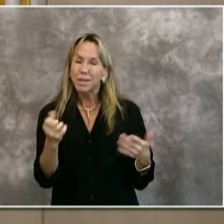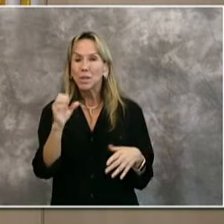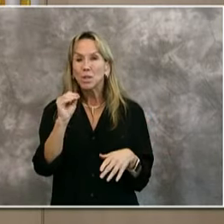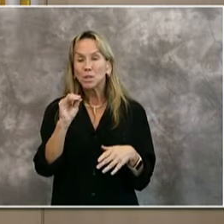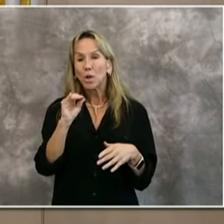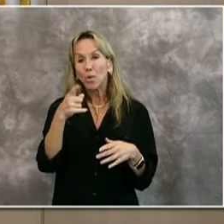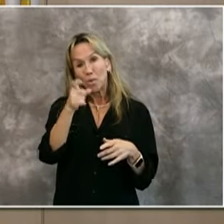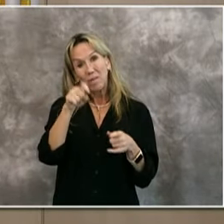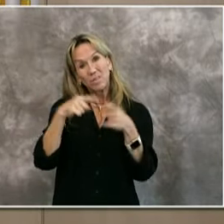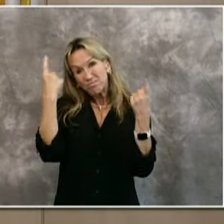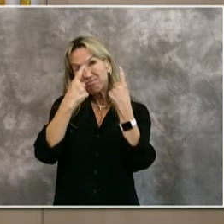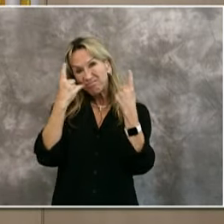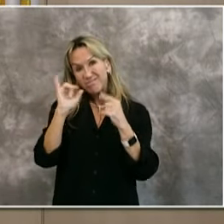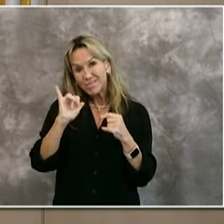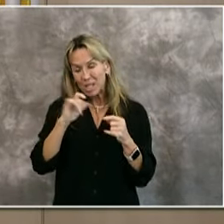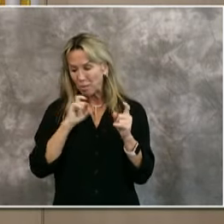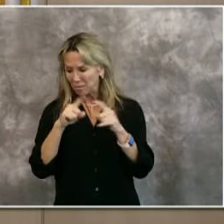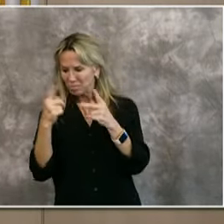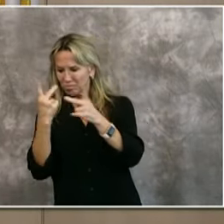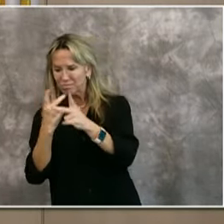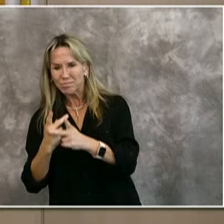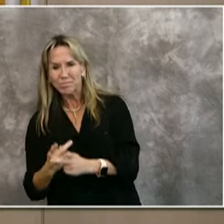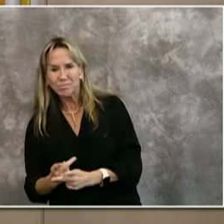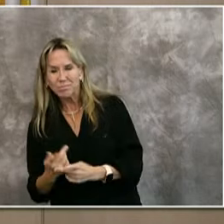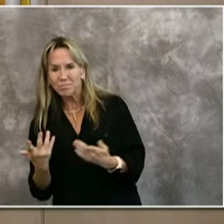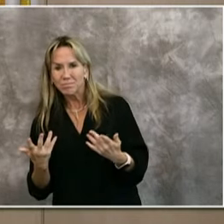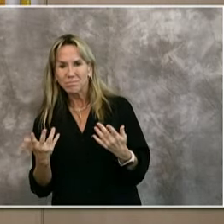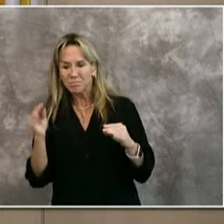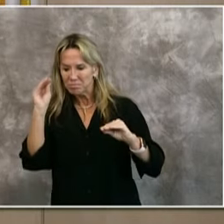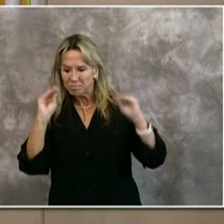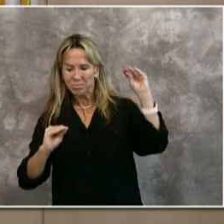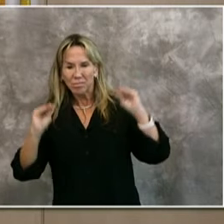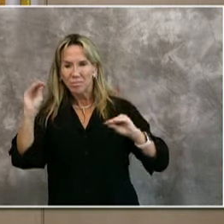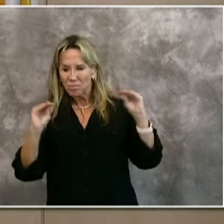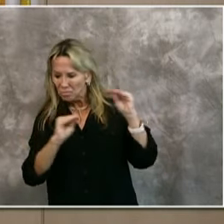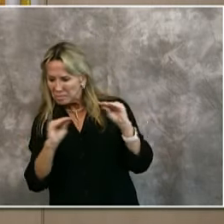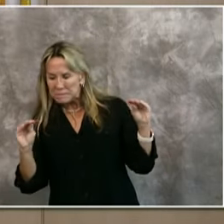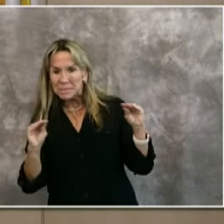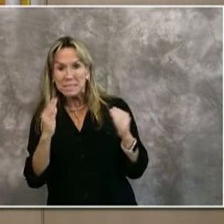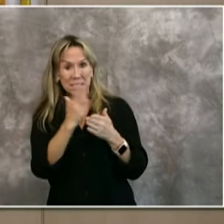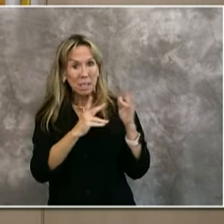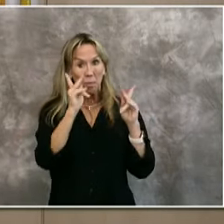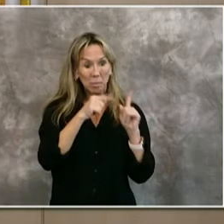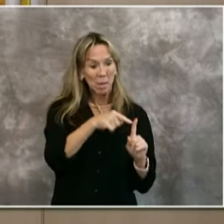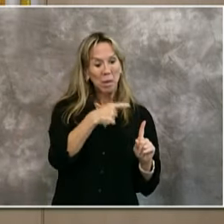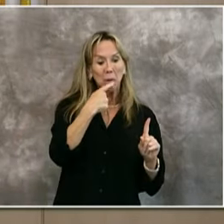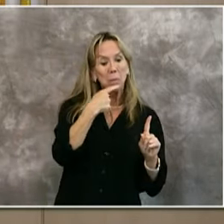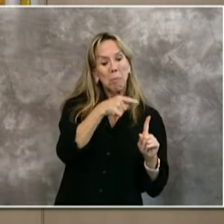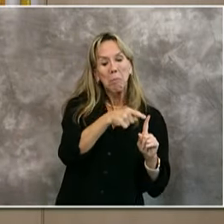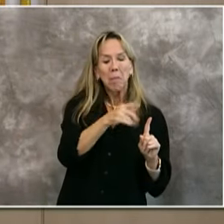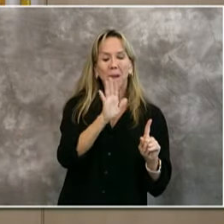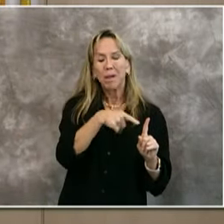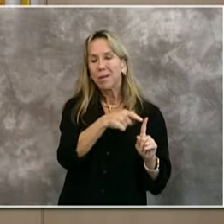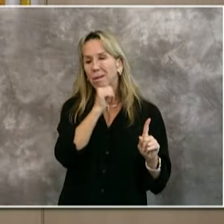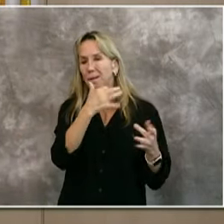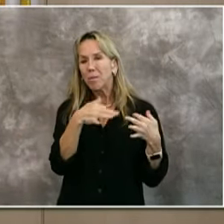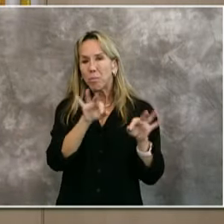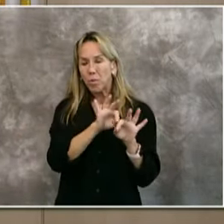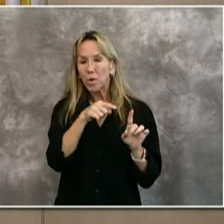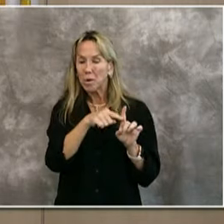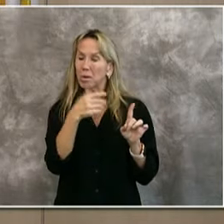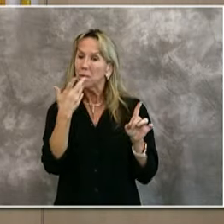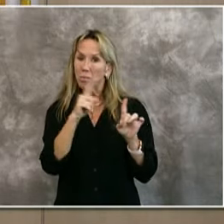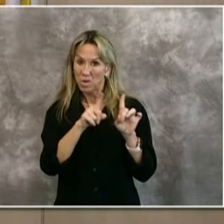thing that's also figuring into what some people might think falls under